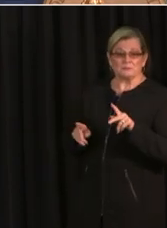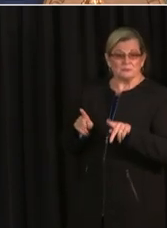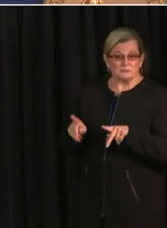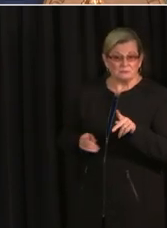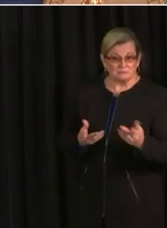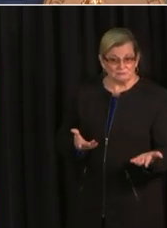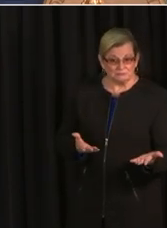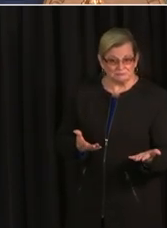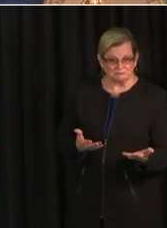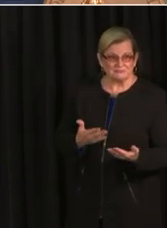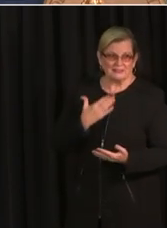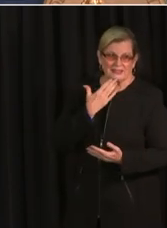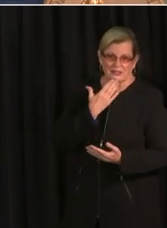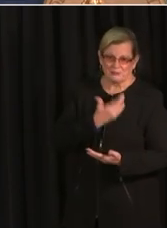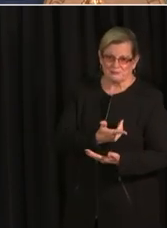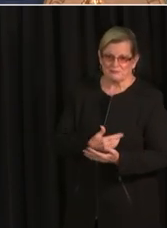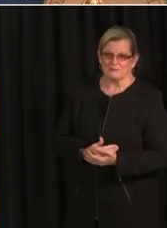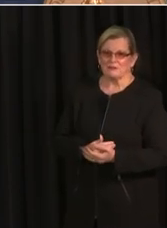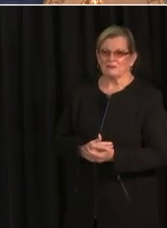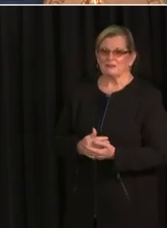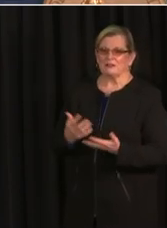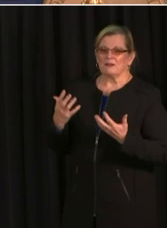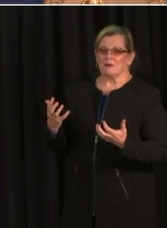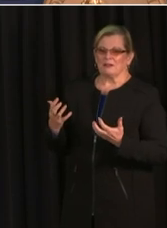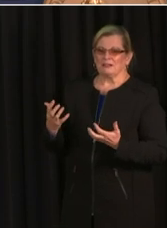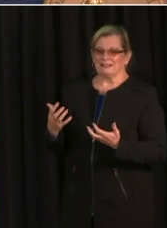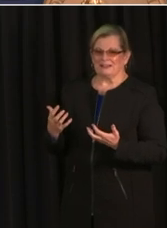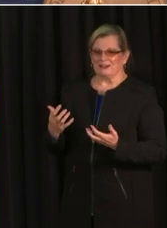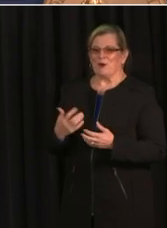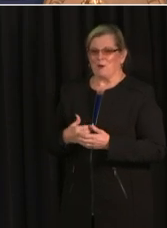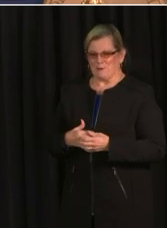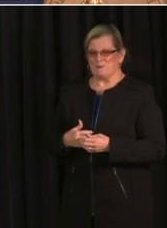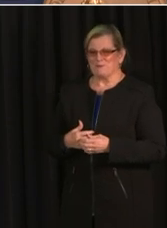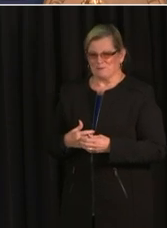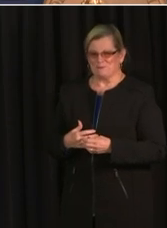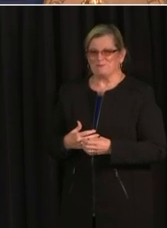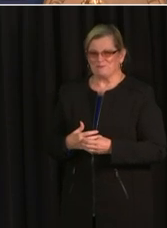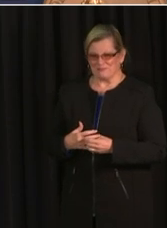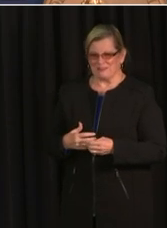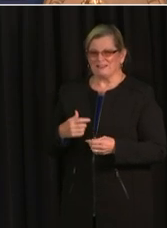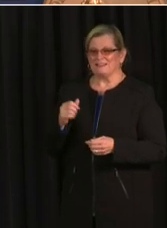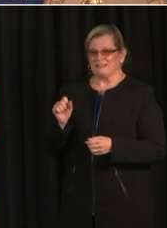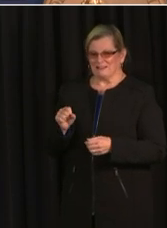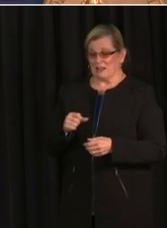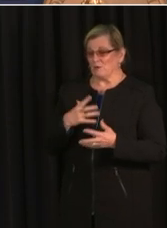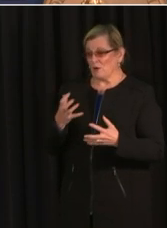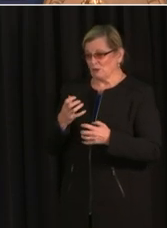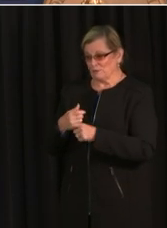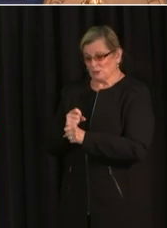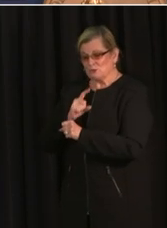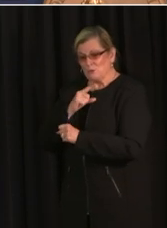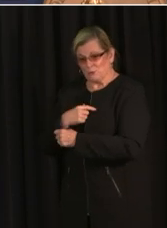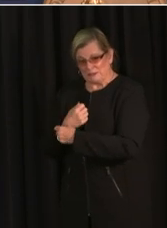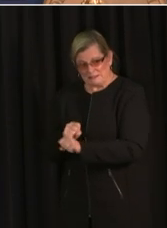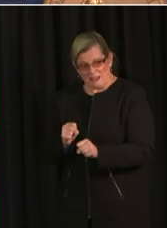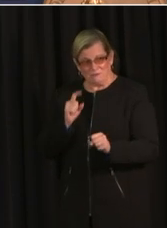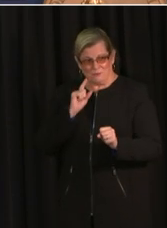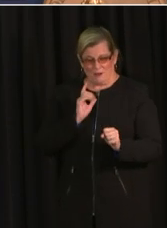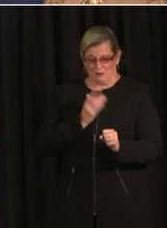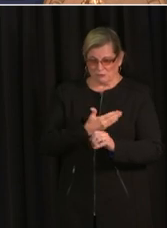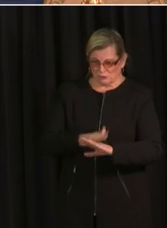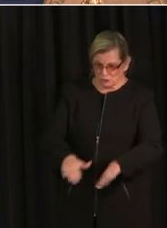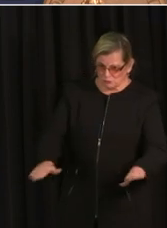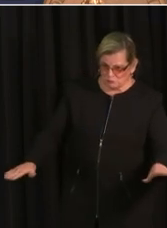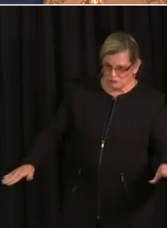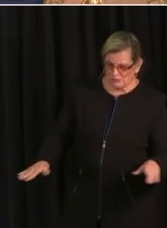And of course, we want to do everything that we can to save our small and local businesses,